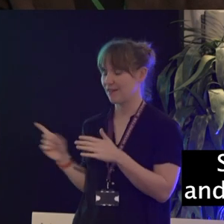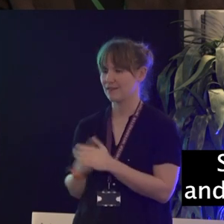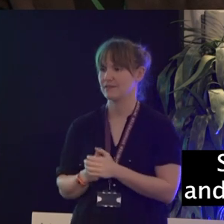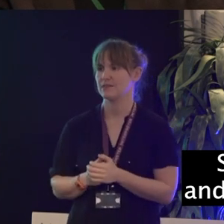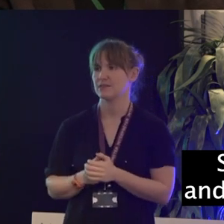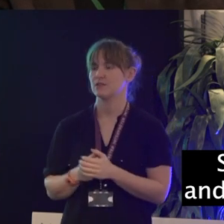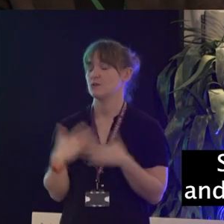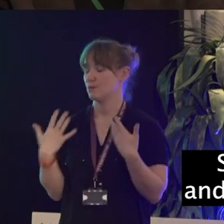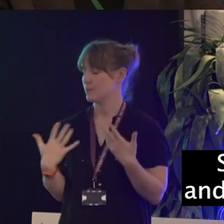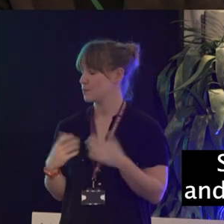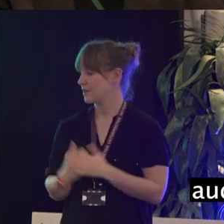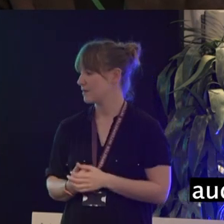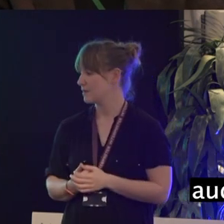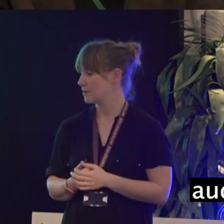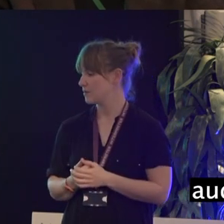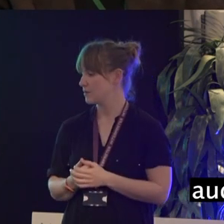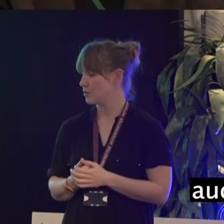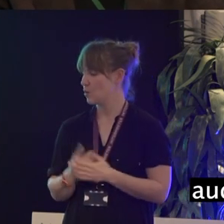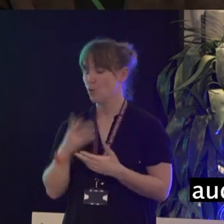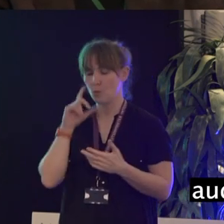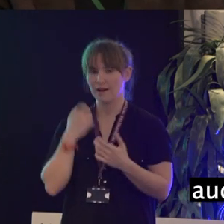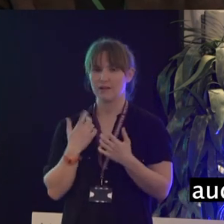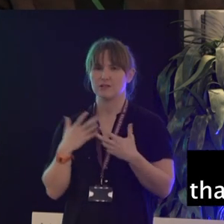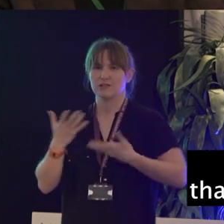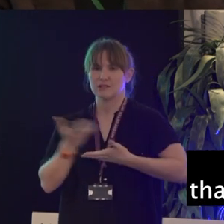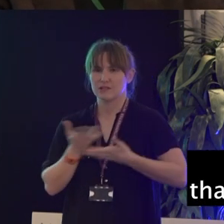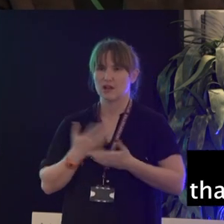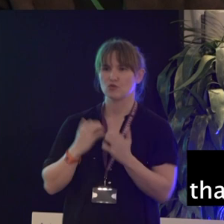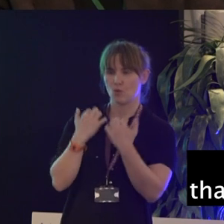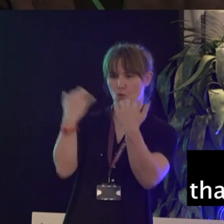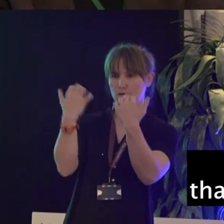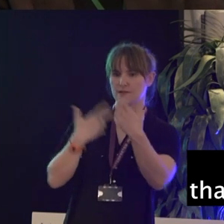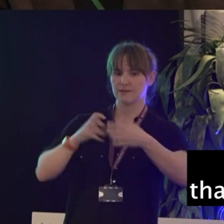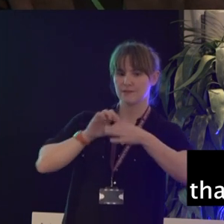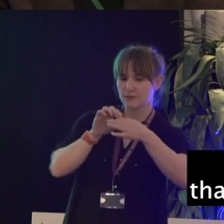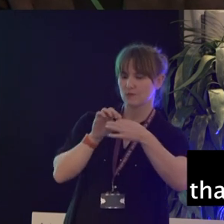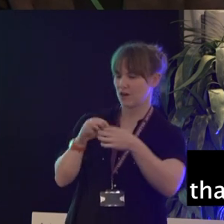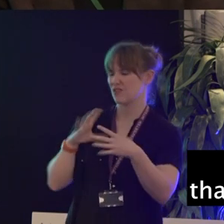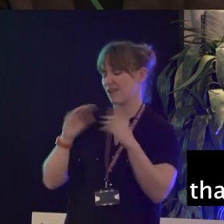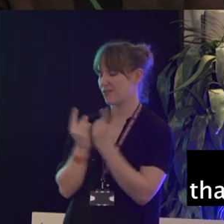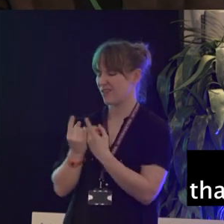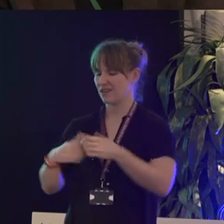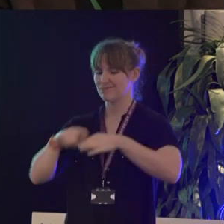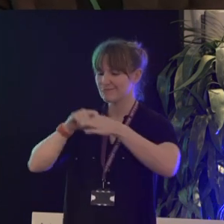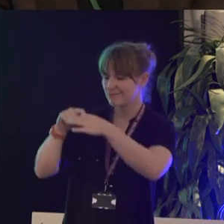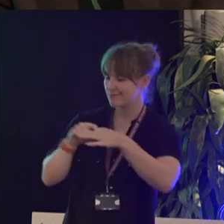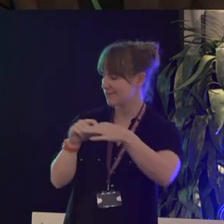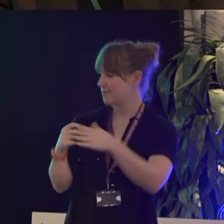We are here with you today, and we're going to be talking about audience and audience interaction and everything that sort of comes along with